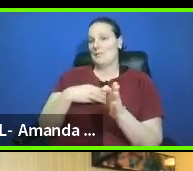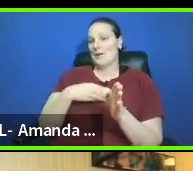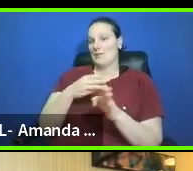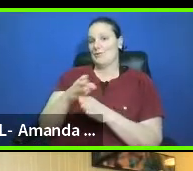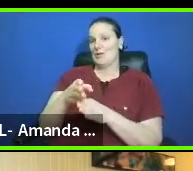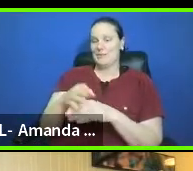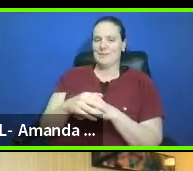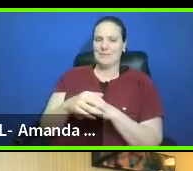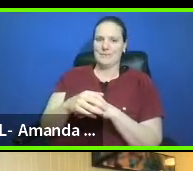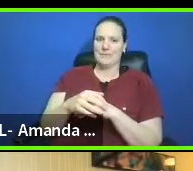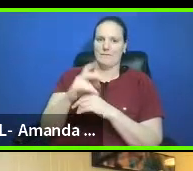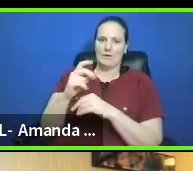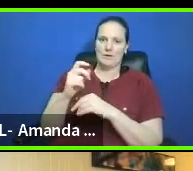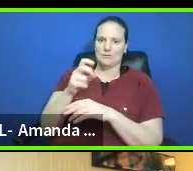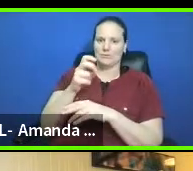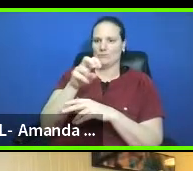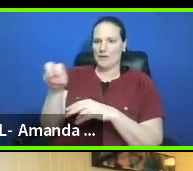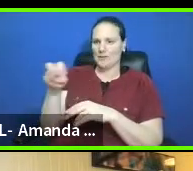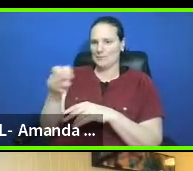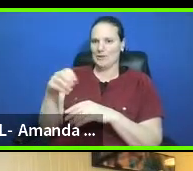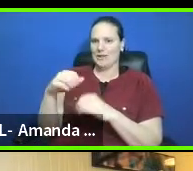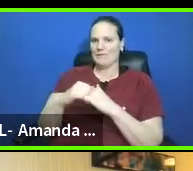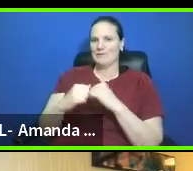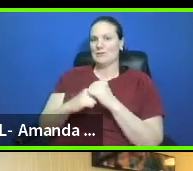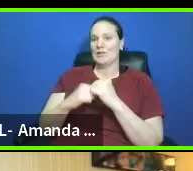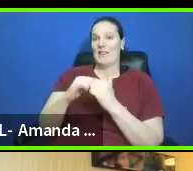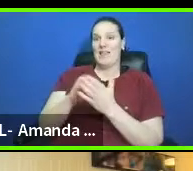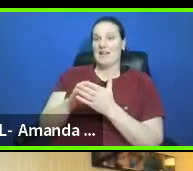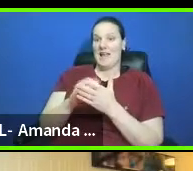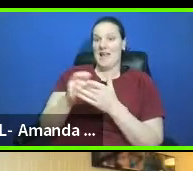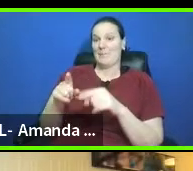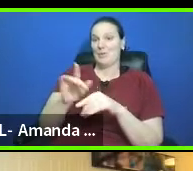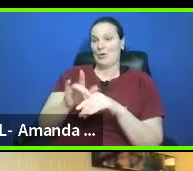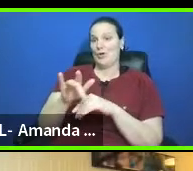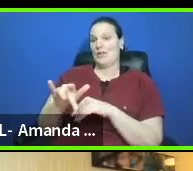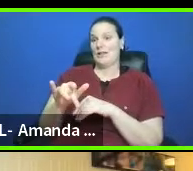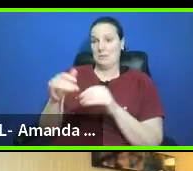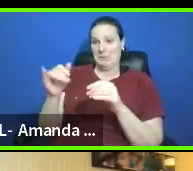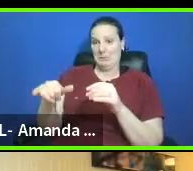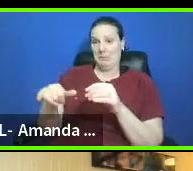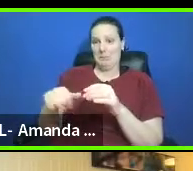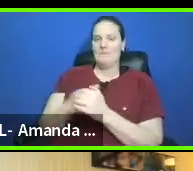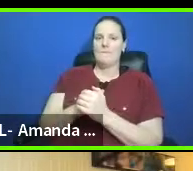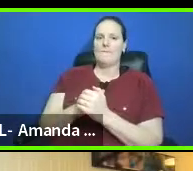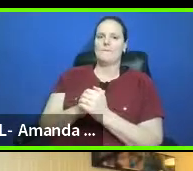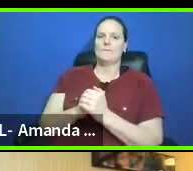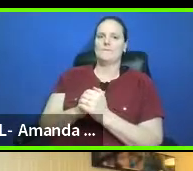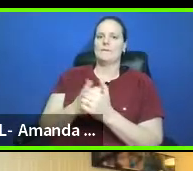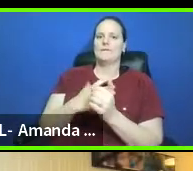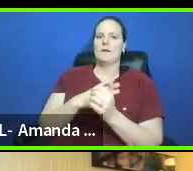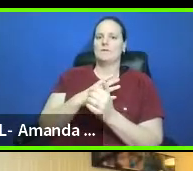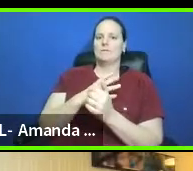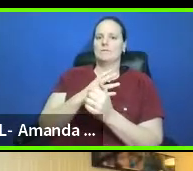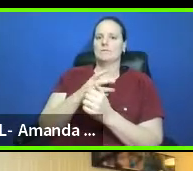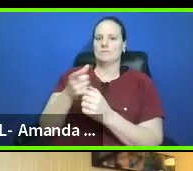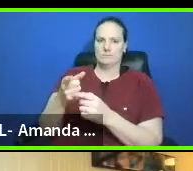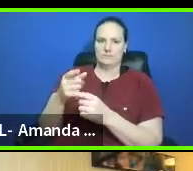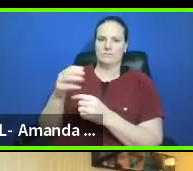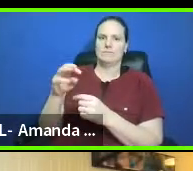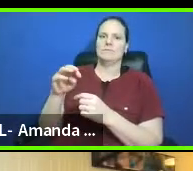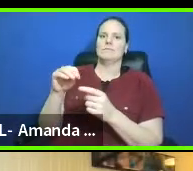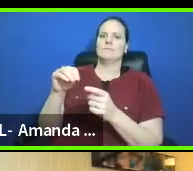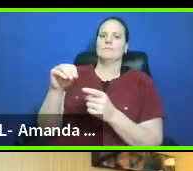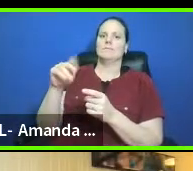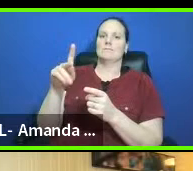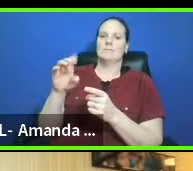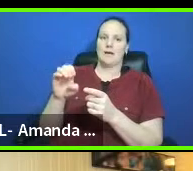in transport infrastructure quite early. So here we are. Yeah, I'll pass over to my colleague who's next to me, Laura